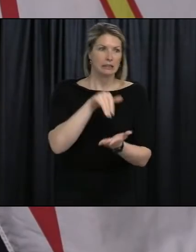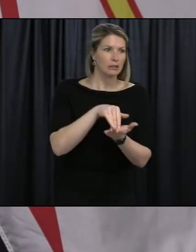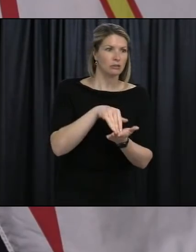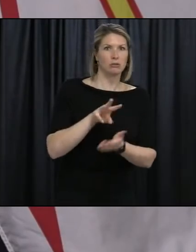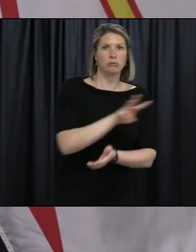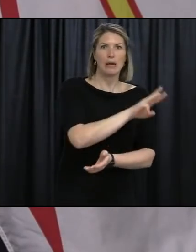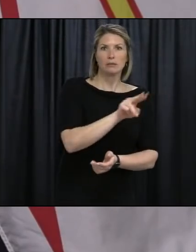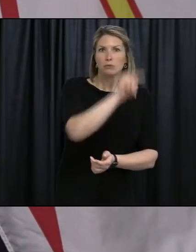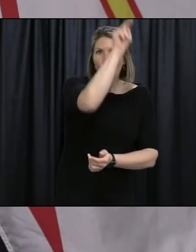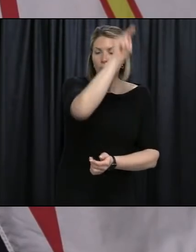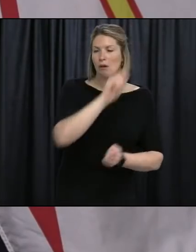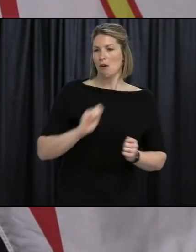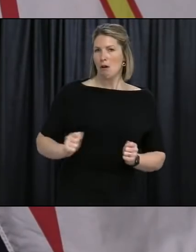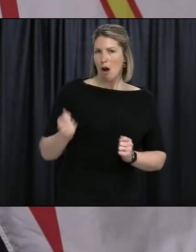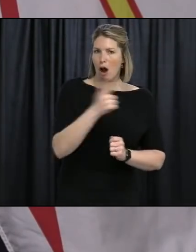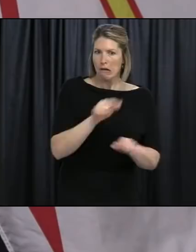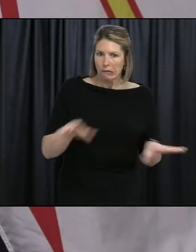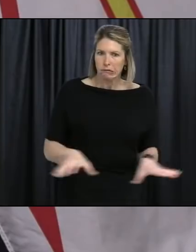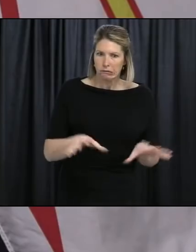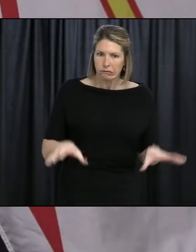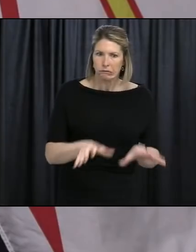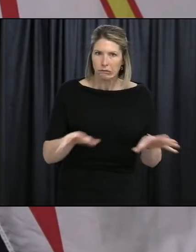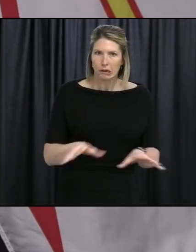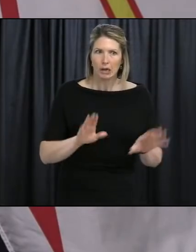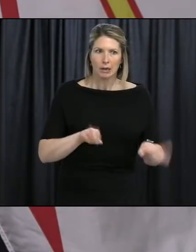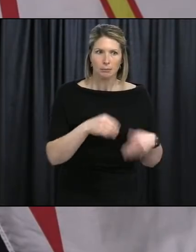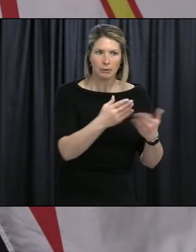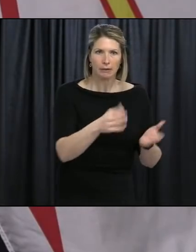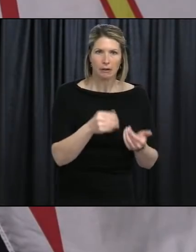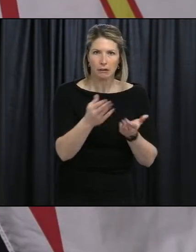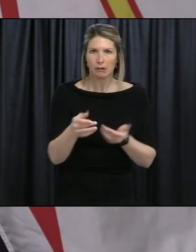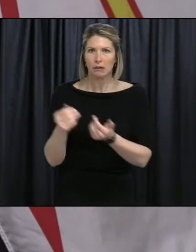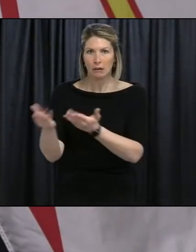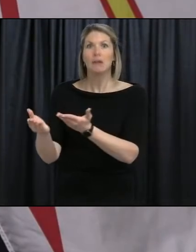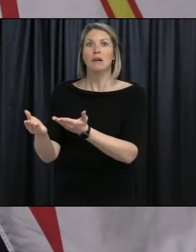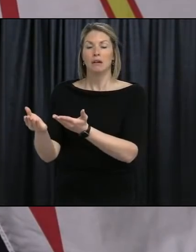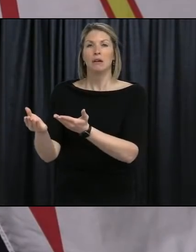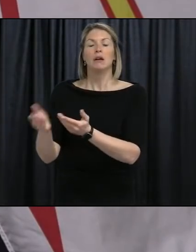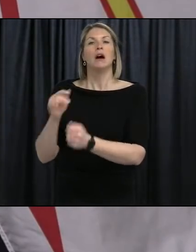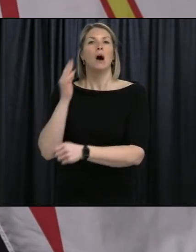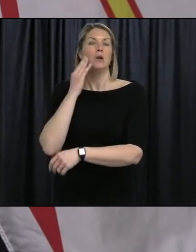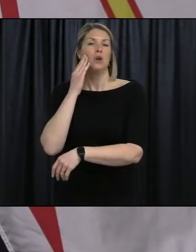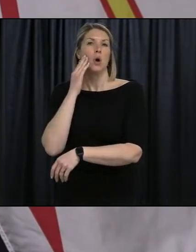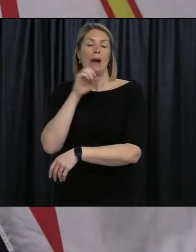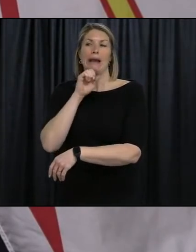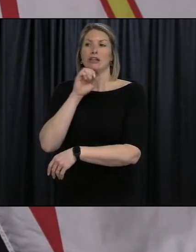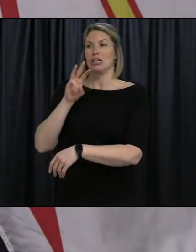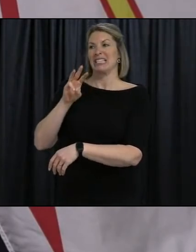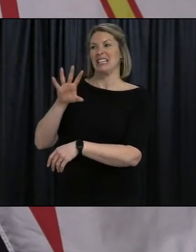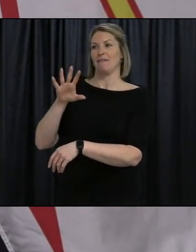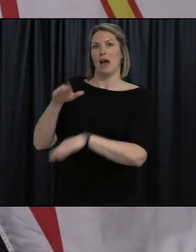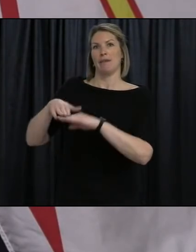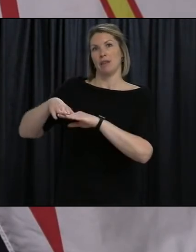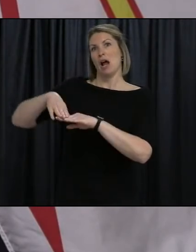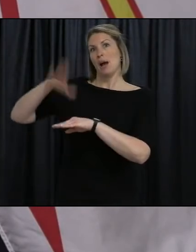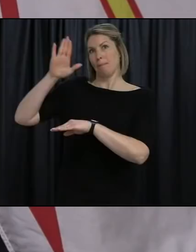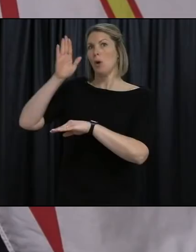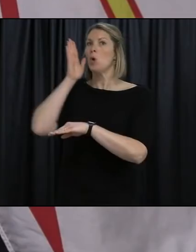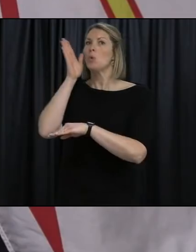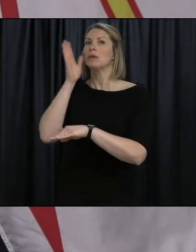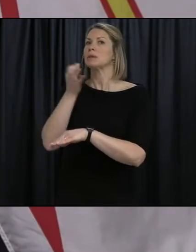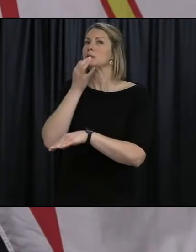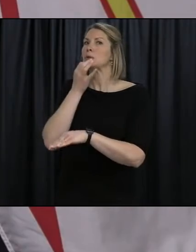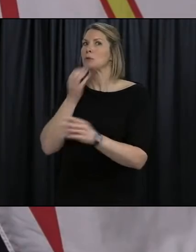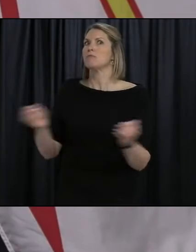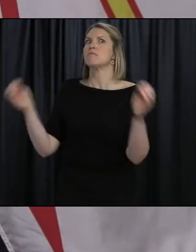We anticipate that we will be able to begin offering vaccine to those aged 65 and older in the next 2 weeks. The